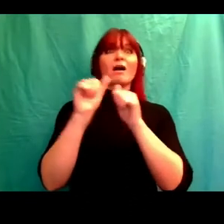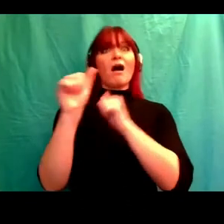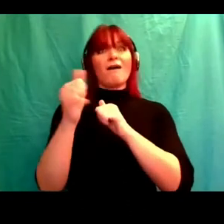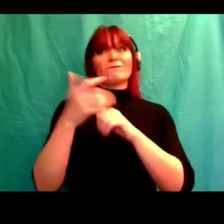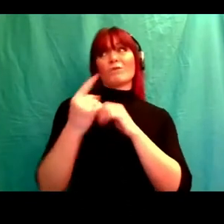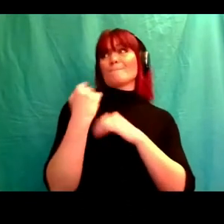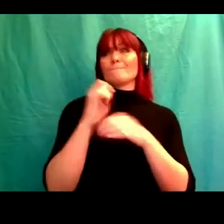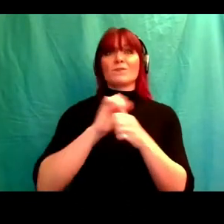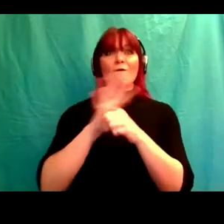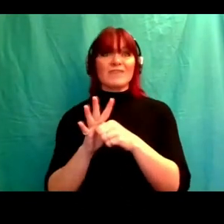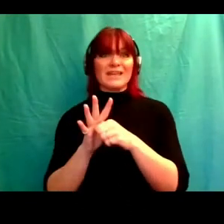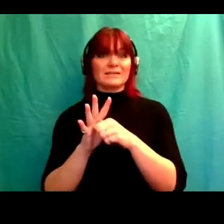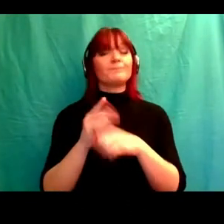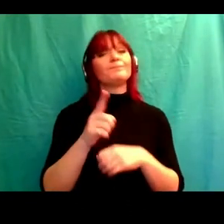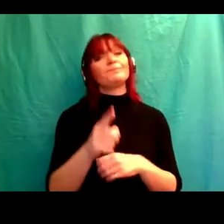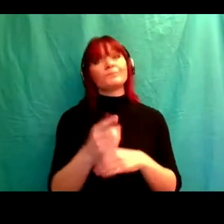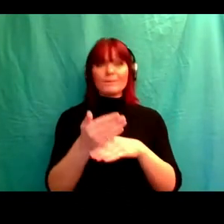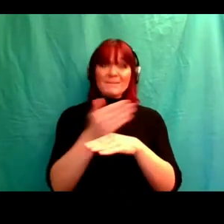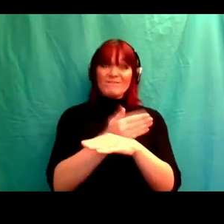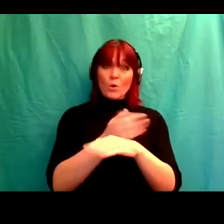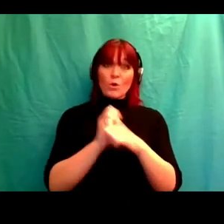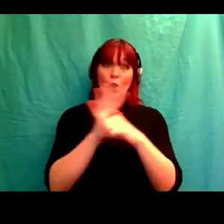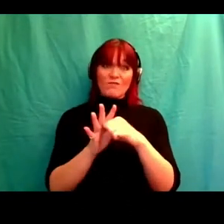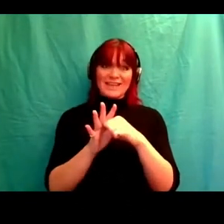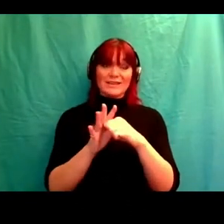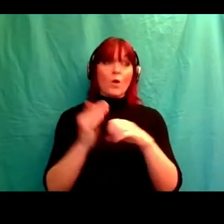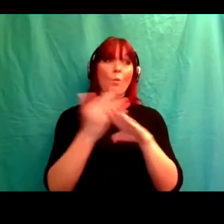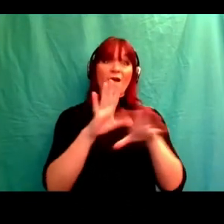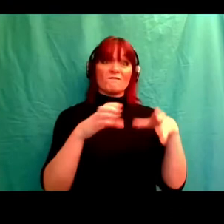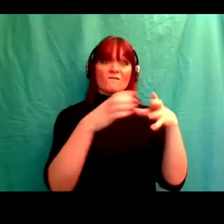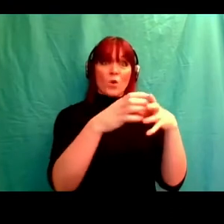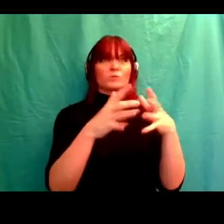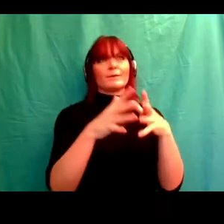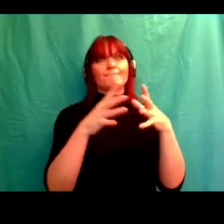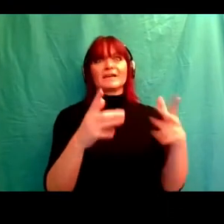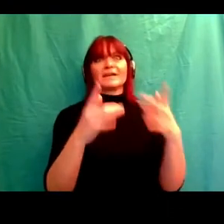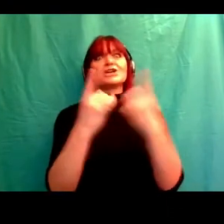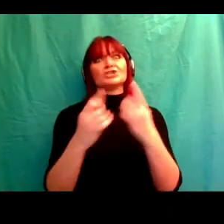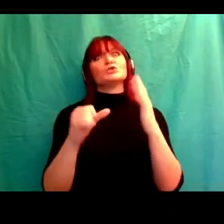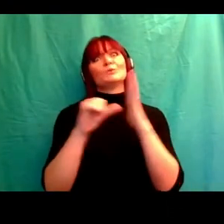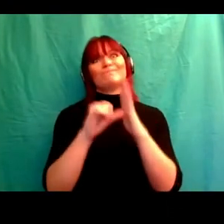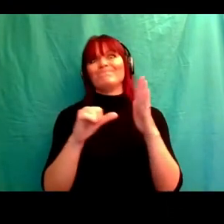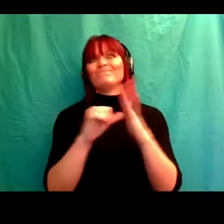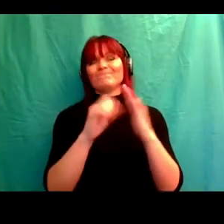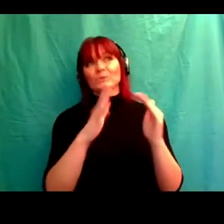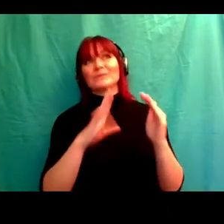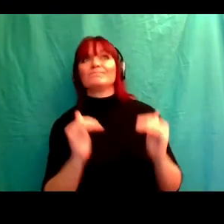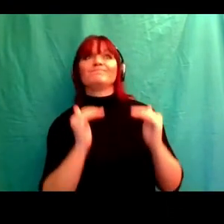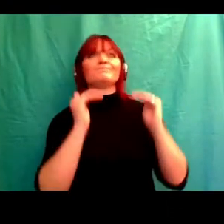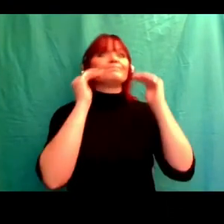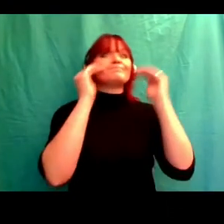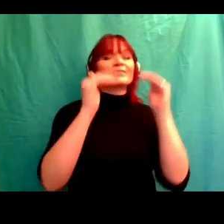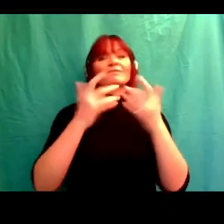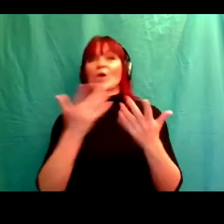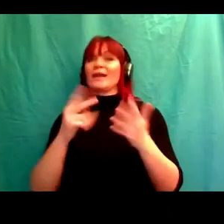pandemic, workforce was the biggest issue. That hasn't gone away. So I think keeping health and wellbeing at the core of any planning is going to be